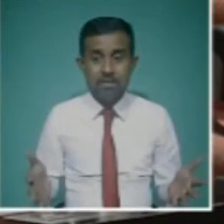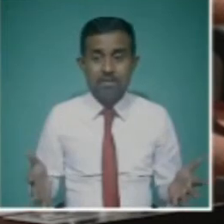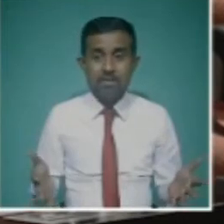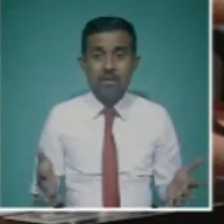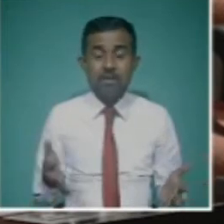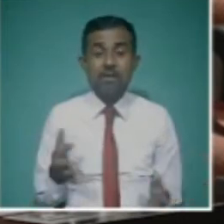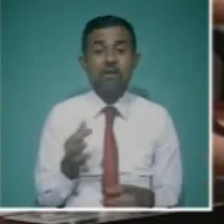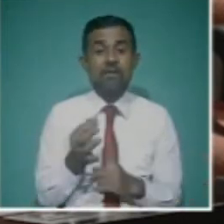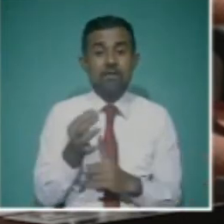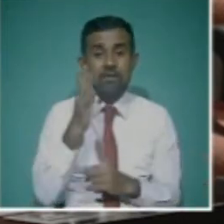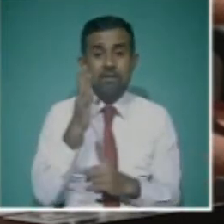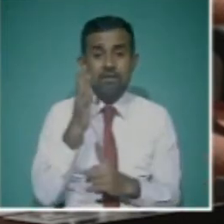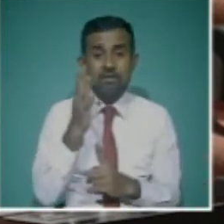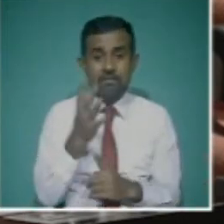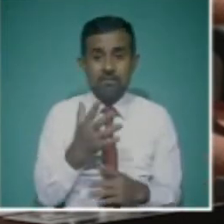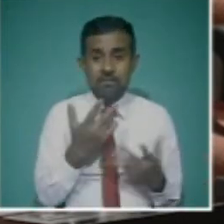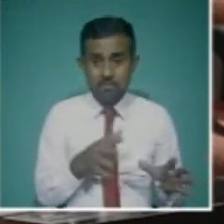So he has nothing to lose more.